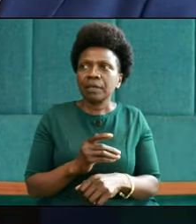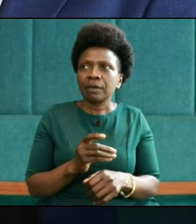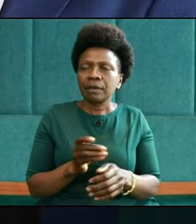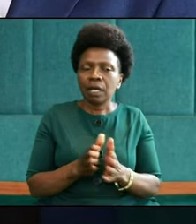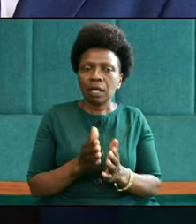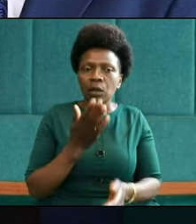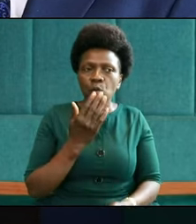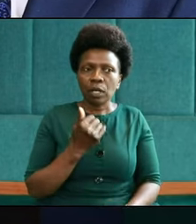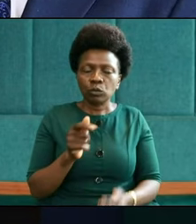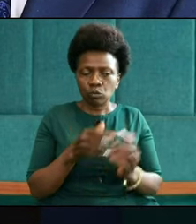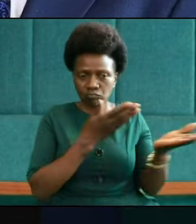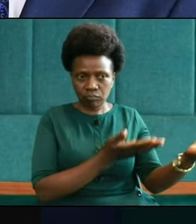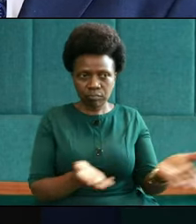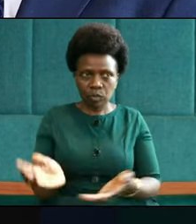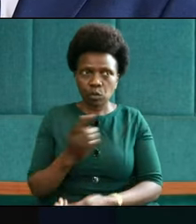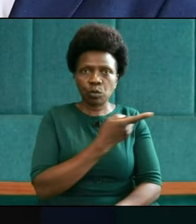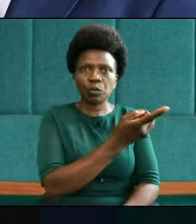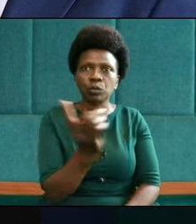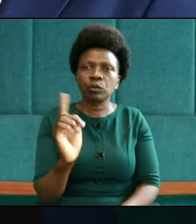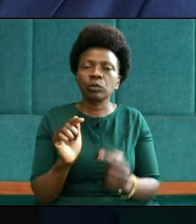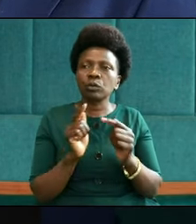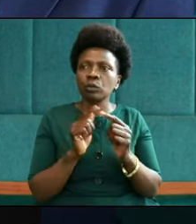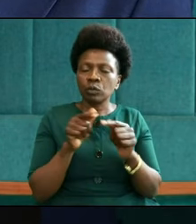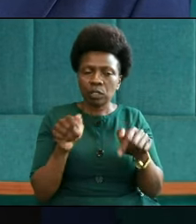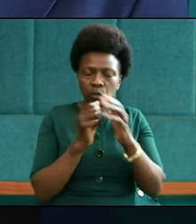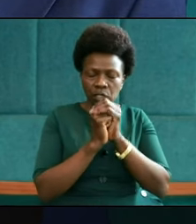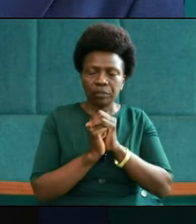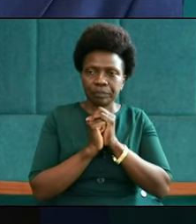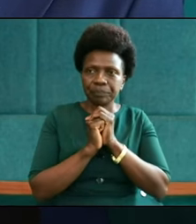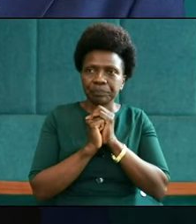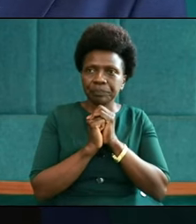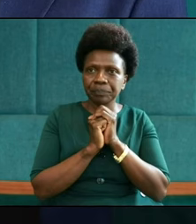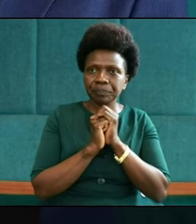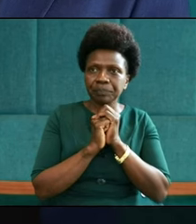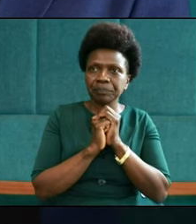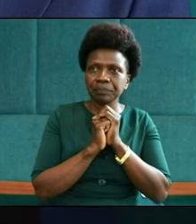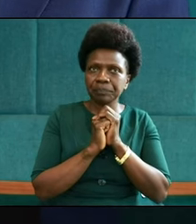And I want to welcome you to this worship.